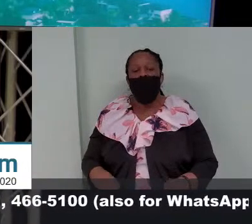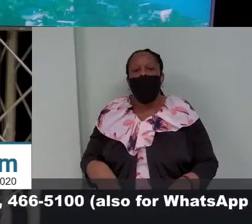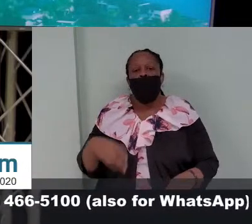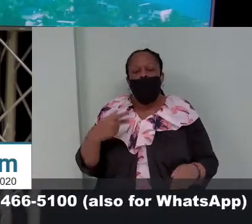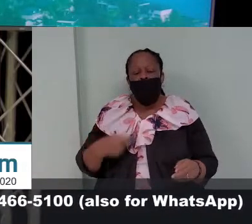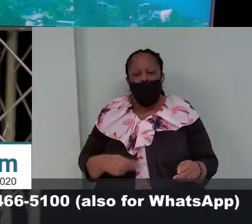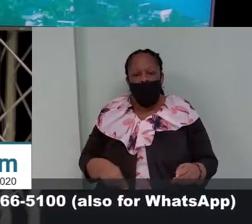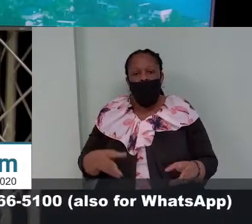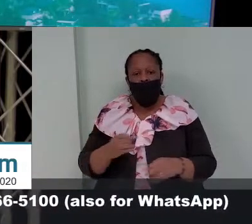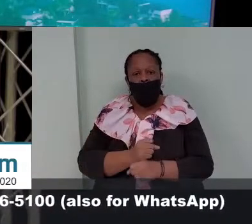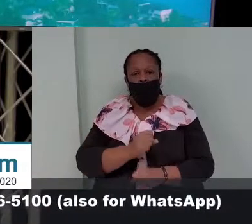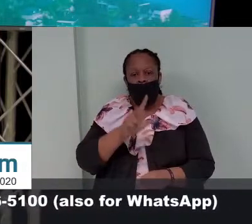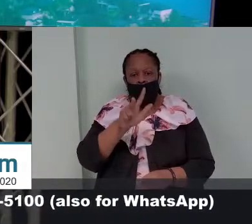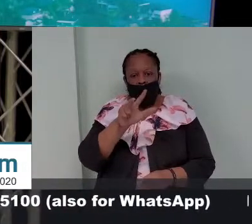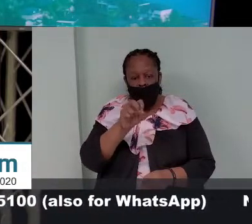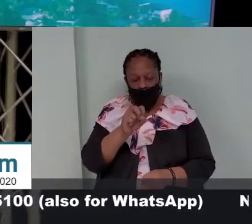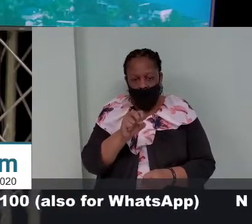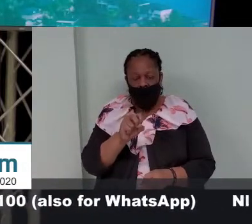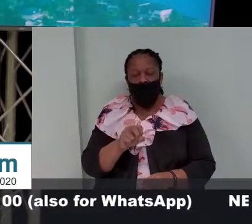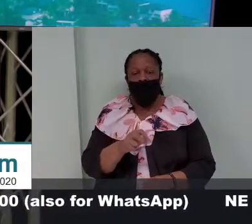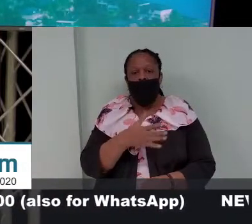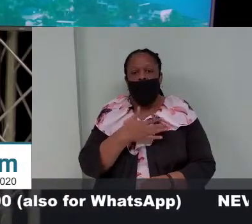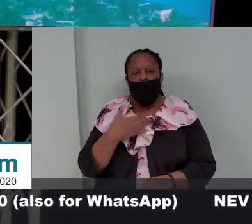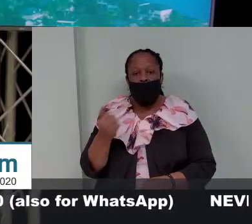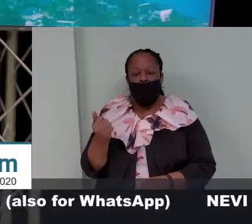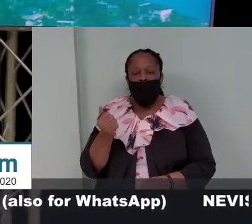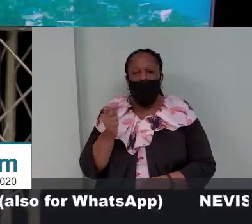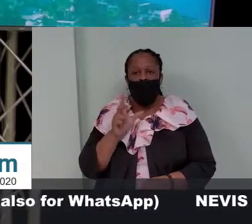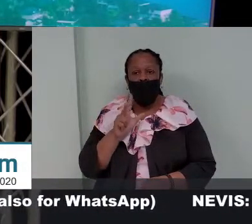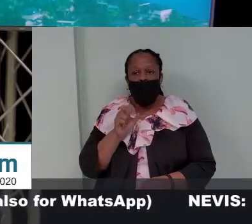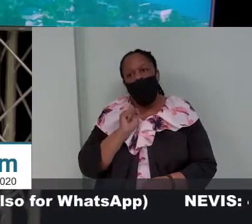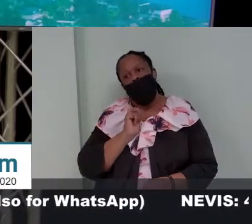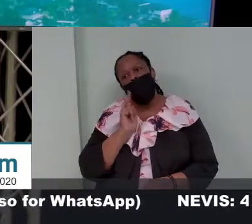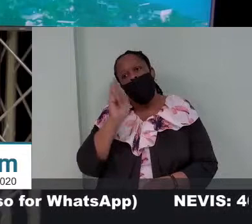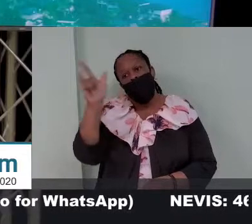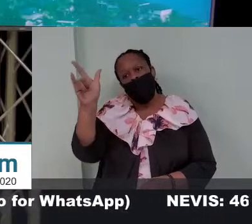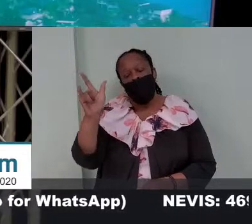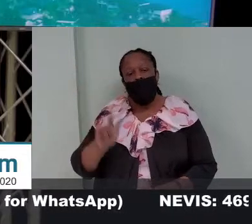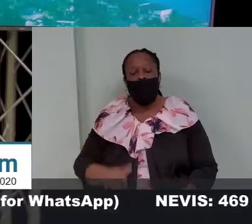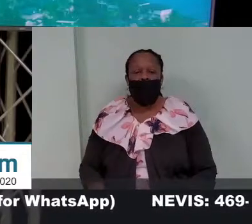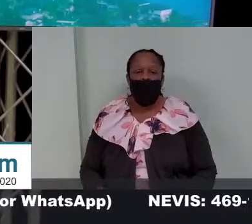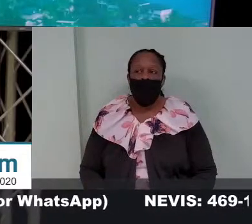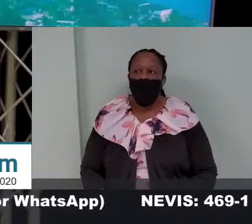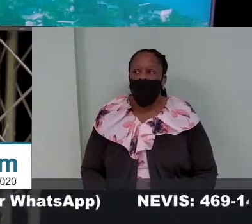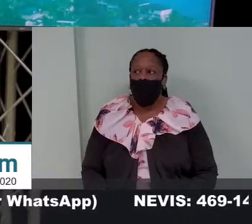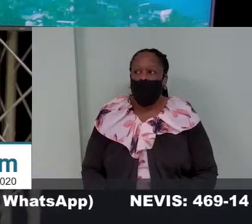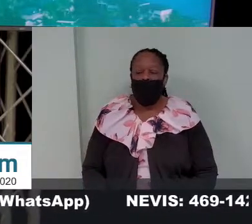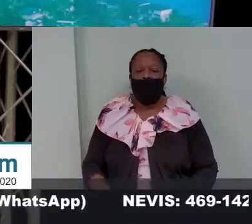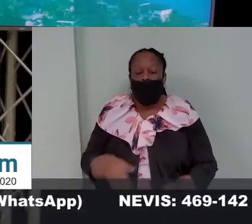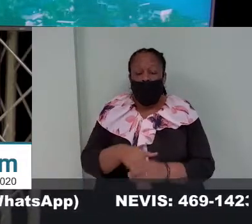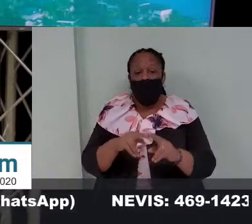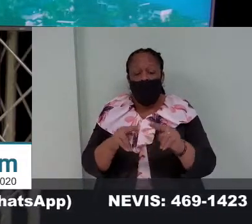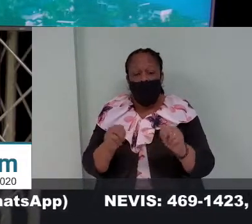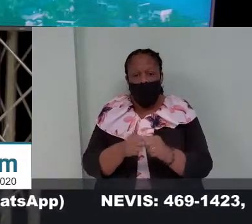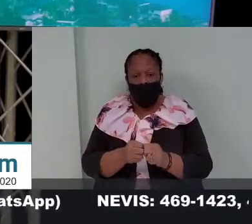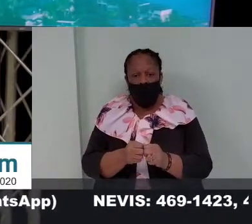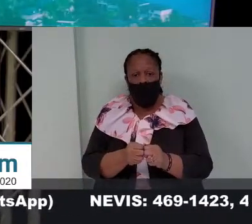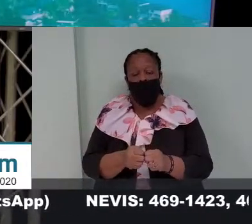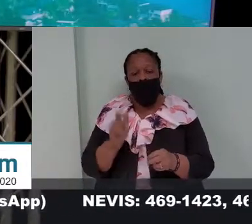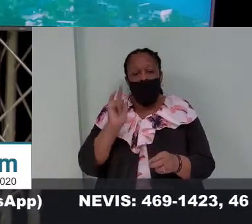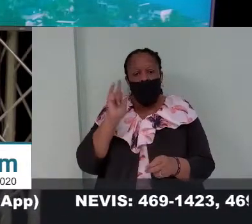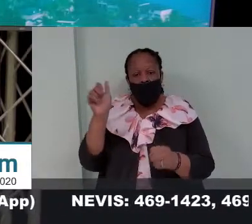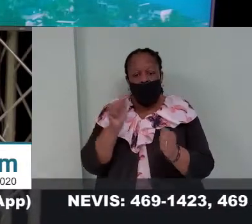cargo flights inbound and 30 outbound. Cargo flights are Nevis, 12 inbound